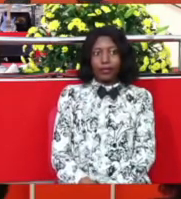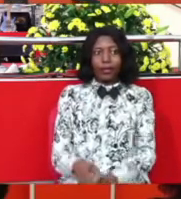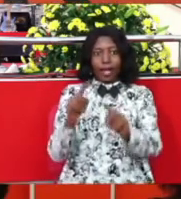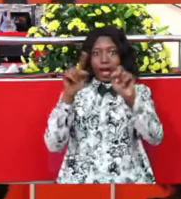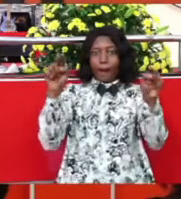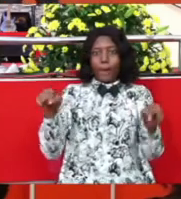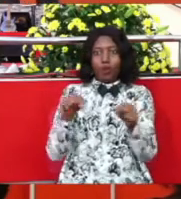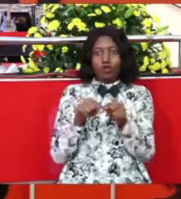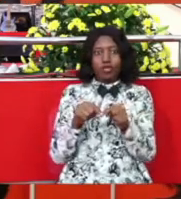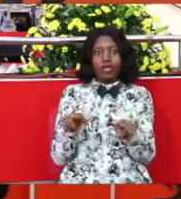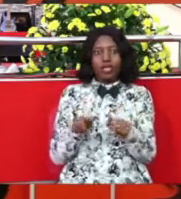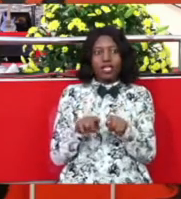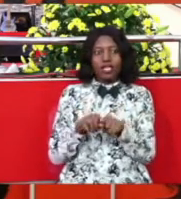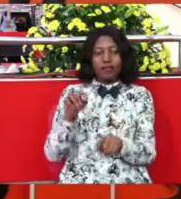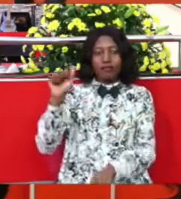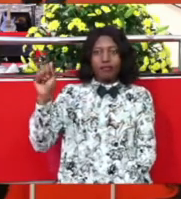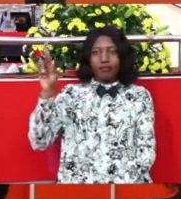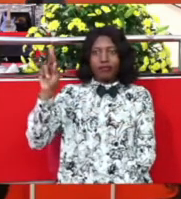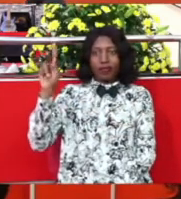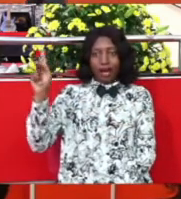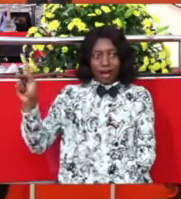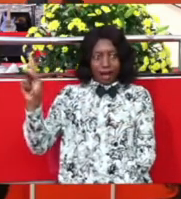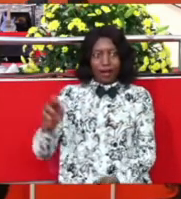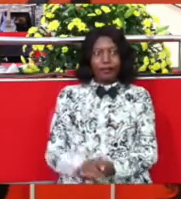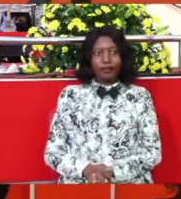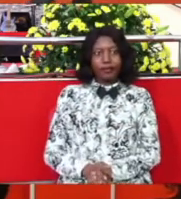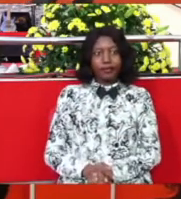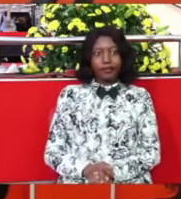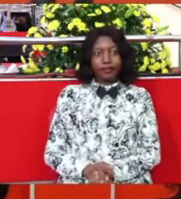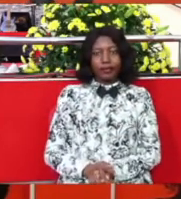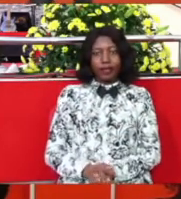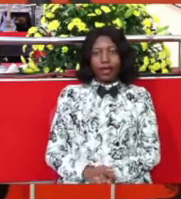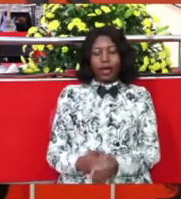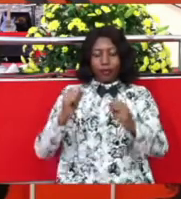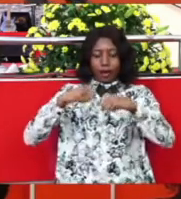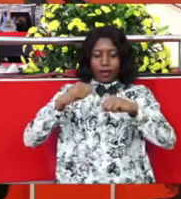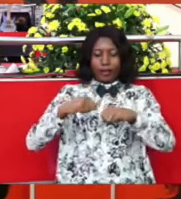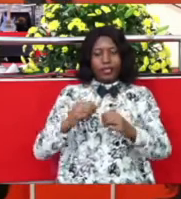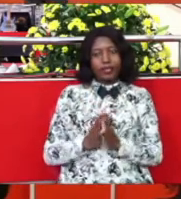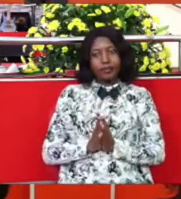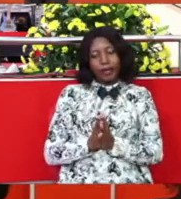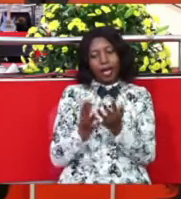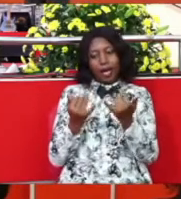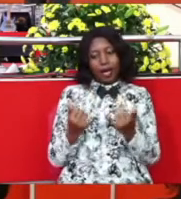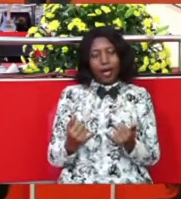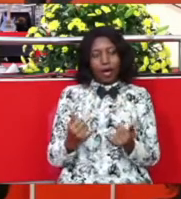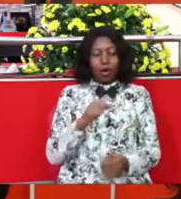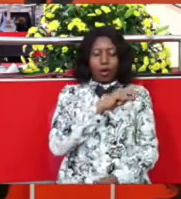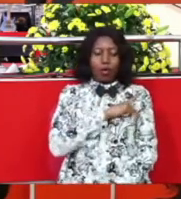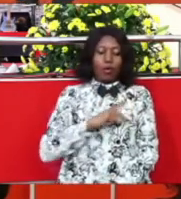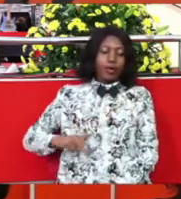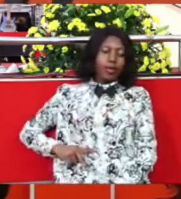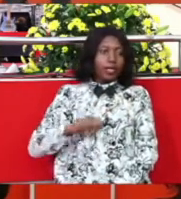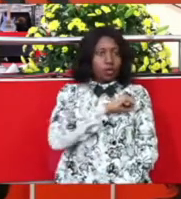sanduku la agano. Asante. Sanduku la agano lilikuwa limewekwa. And so this particular point, Solomon, King Solomon is making